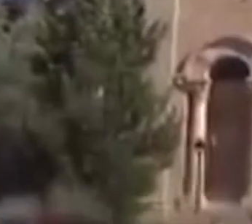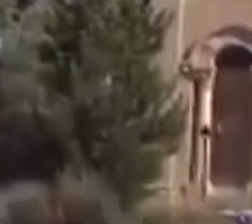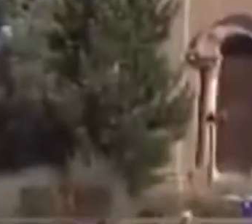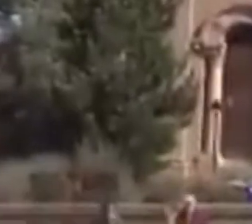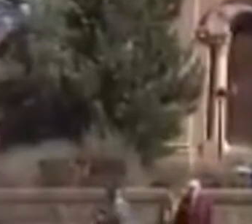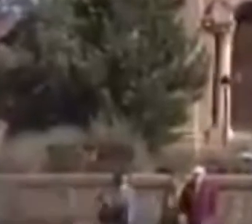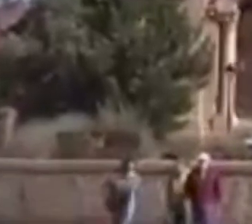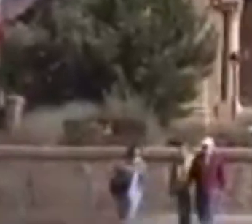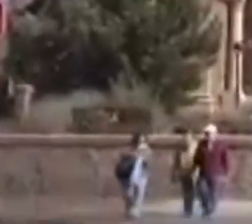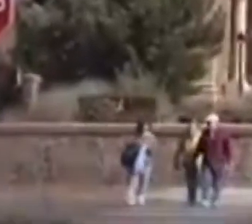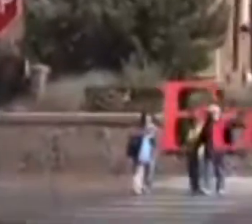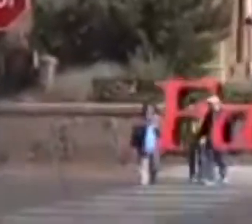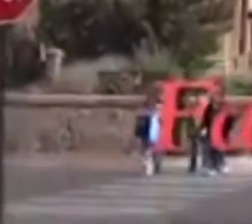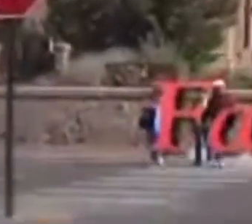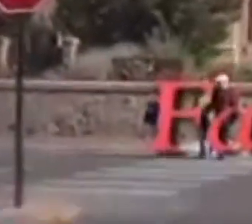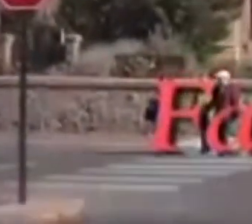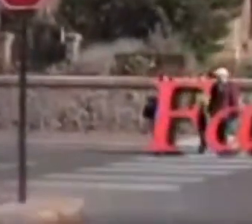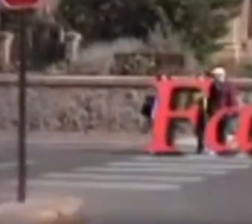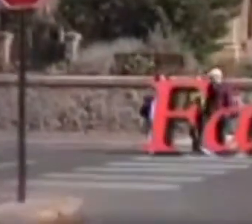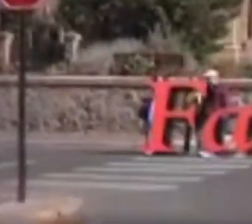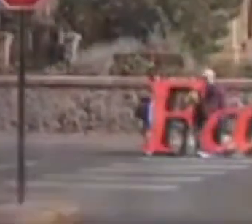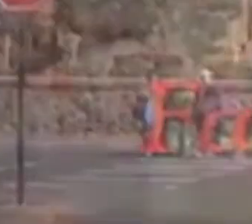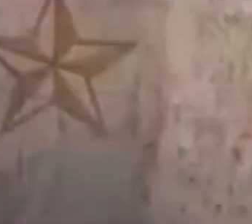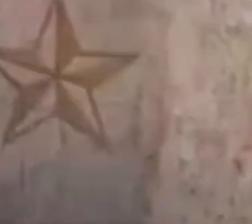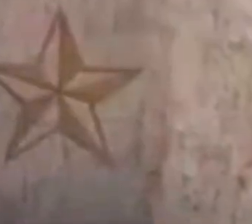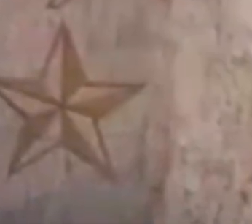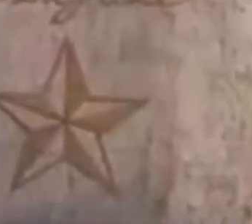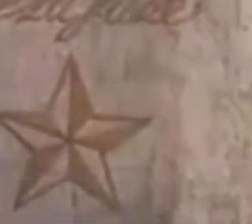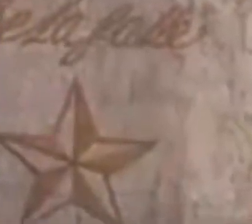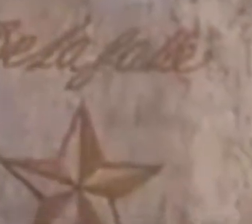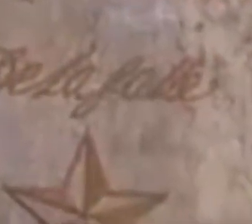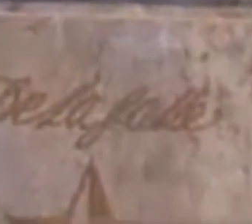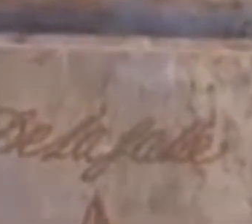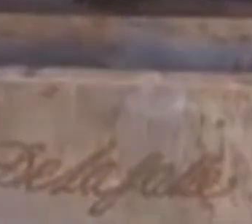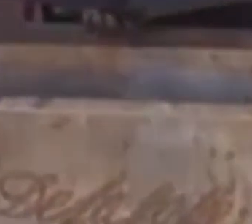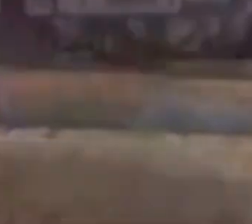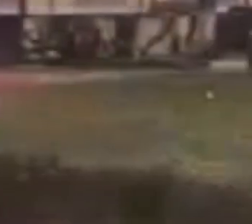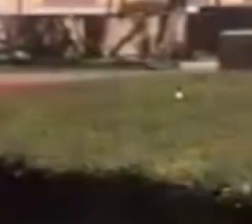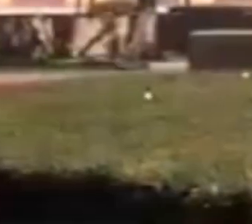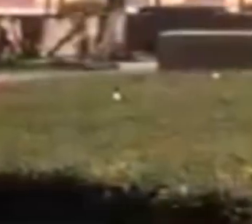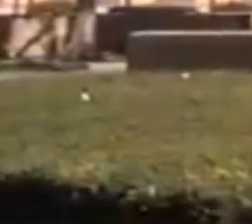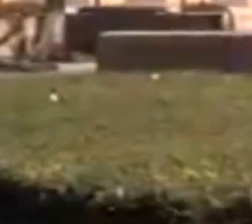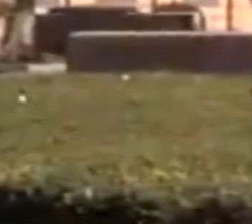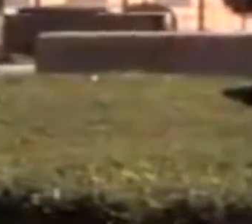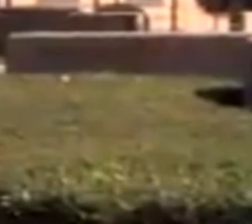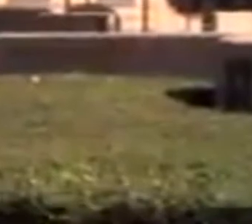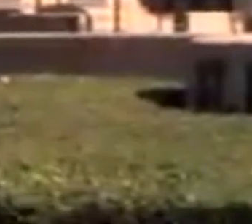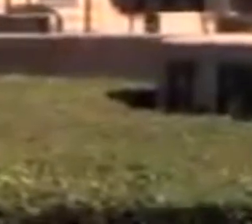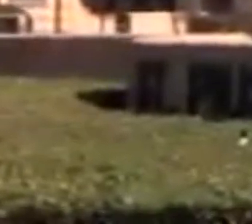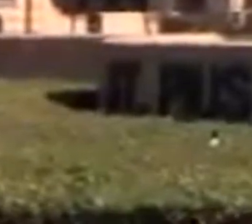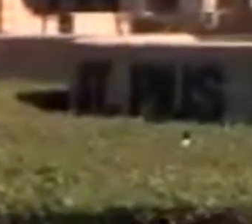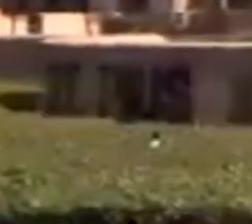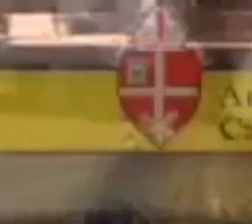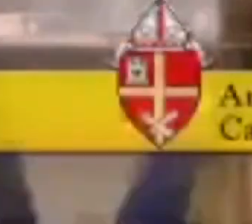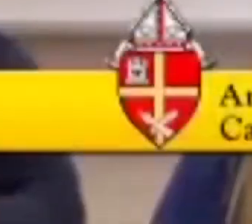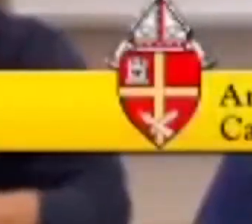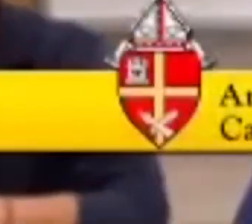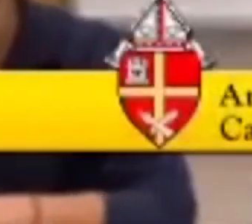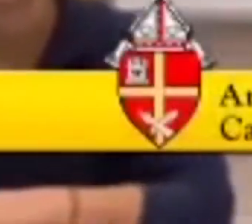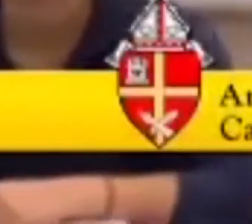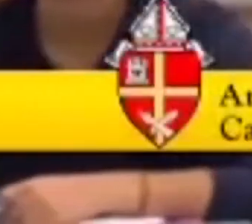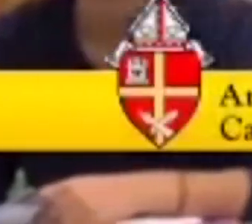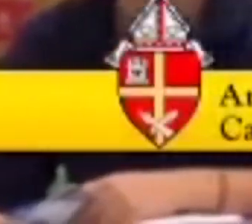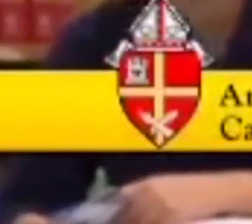Archdiocese of Santa Fe Catholic Schools. Faith in education. We are 15 elementary schools, St. Michael's and St. Pius X High School.